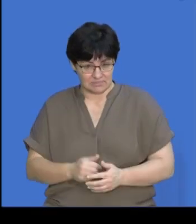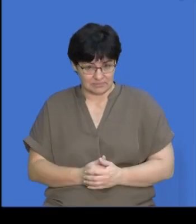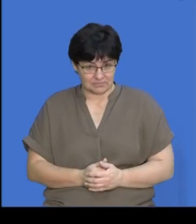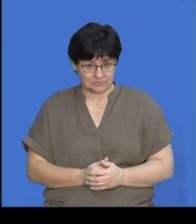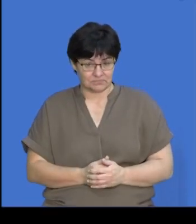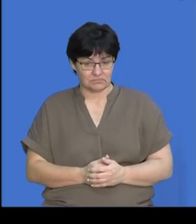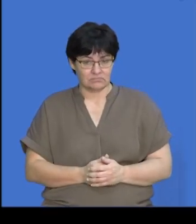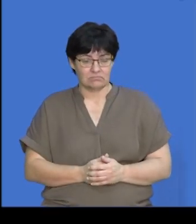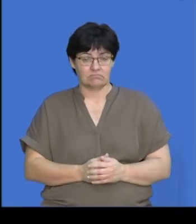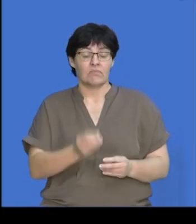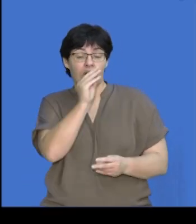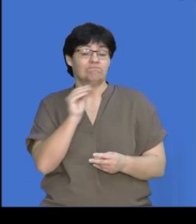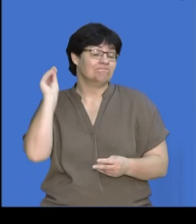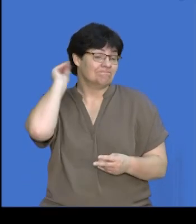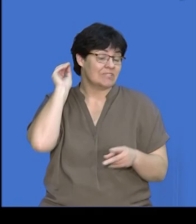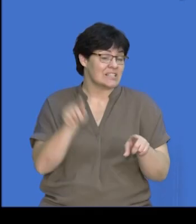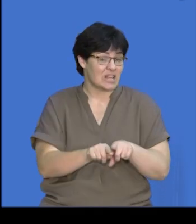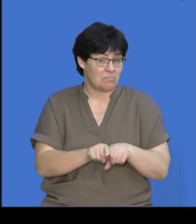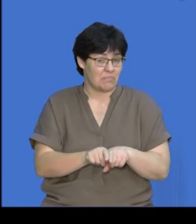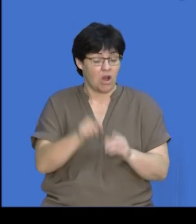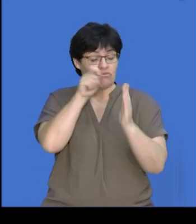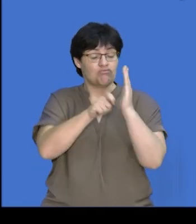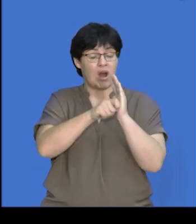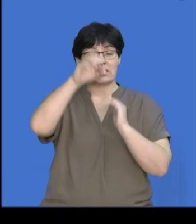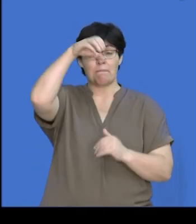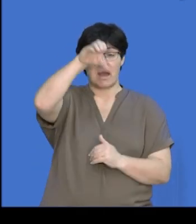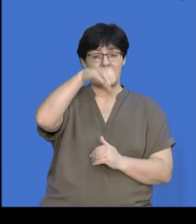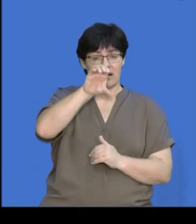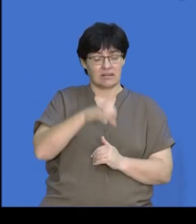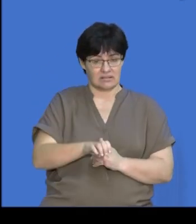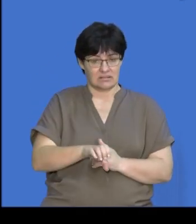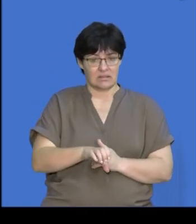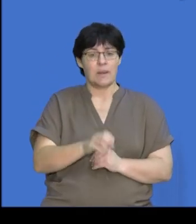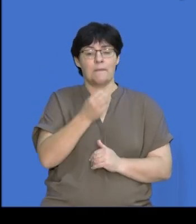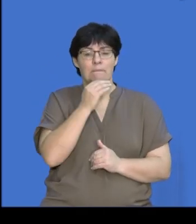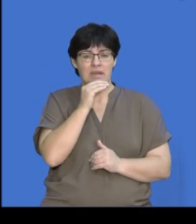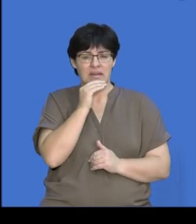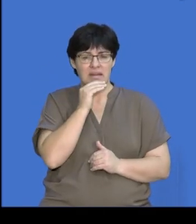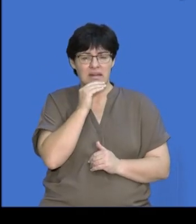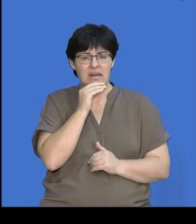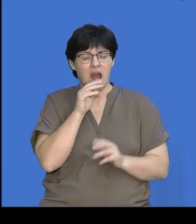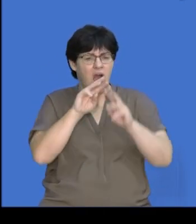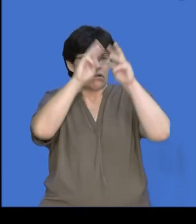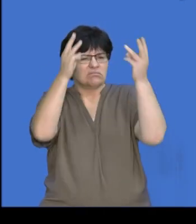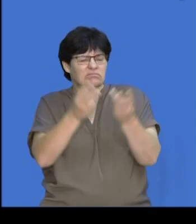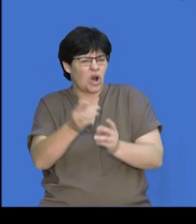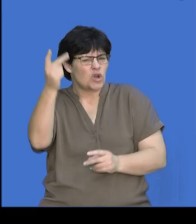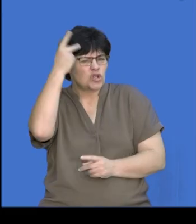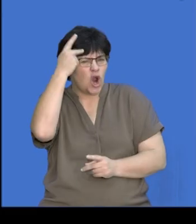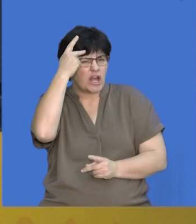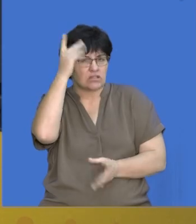Also remember the following. Paragraph writing is a consolidation of geographical knowledge. What does this